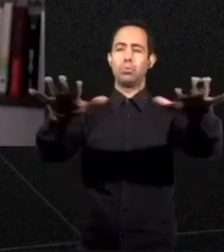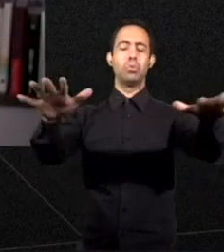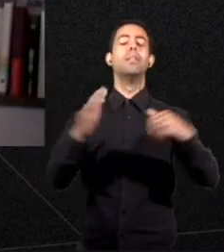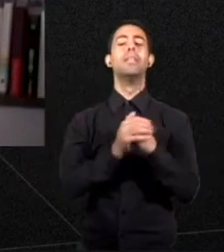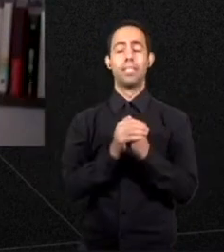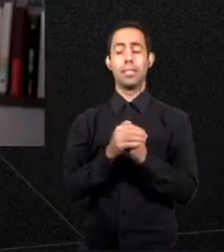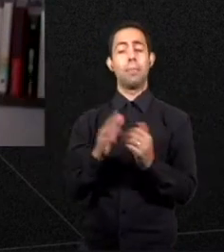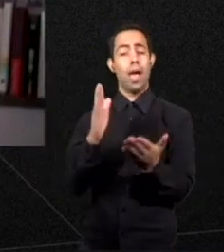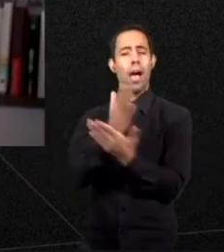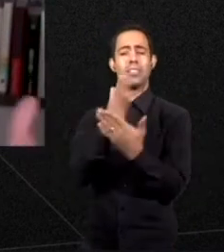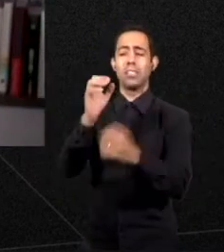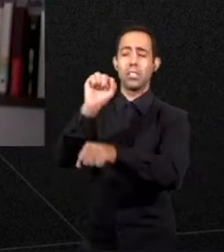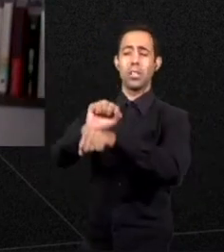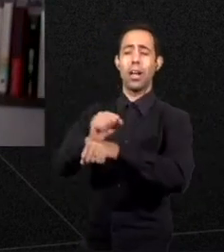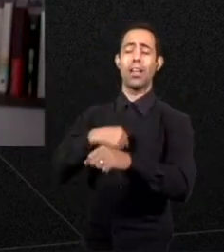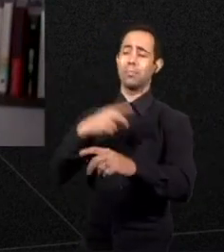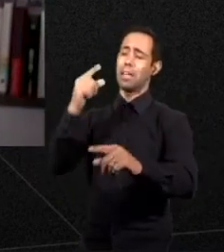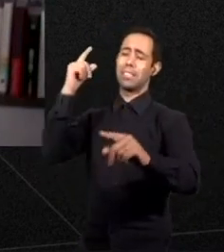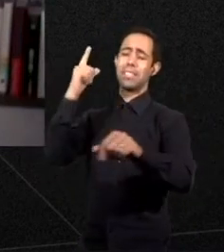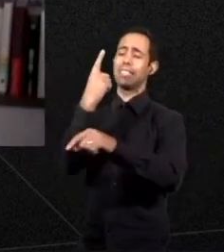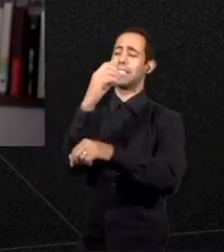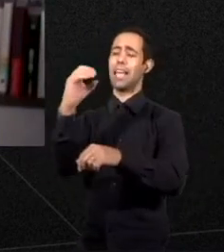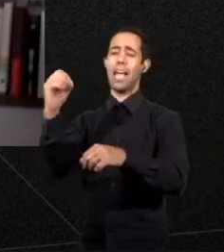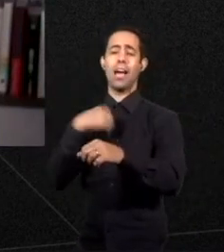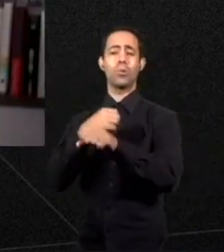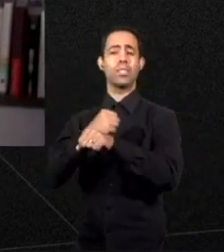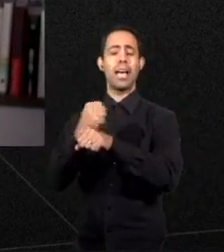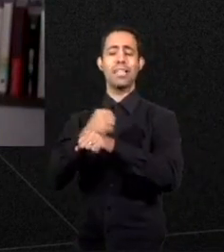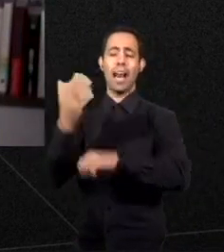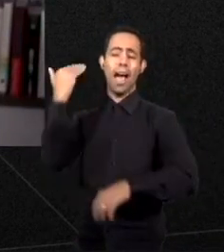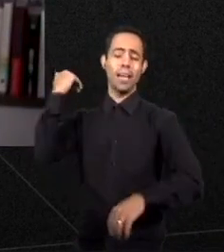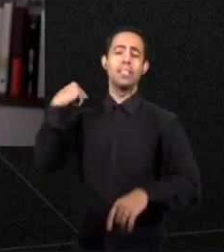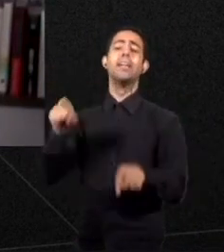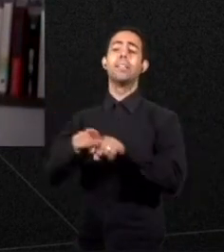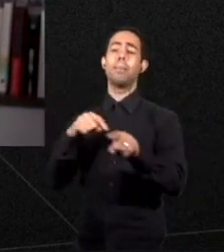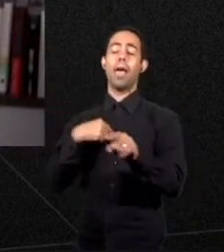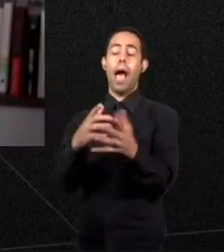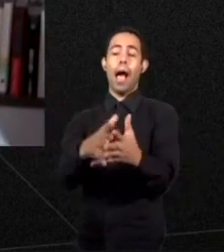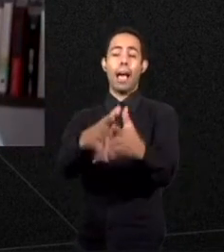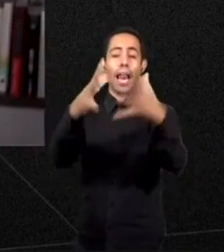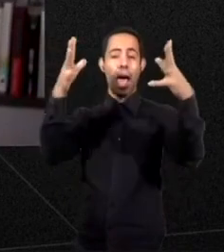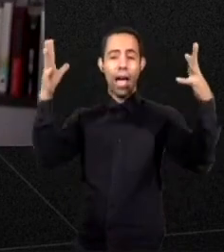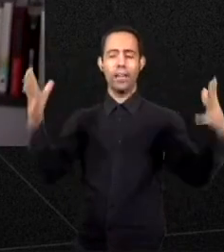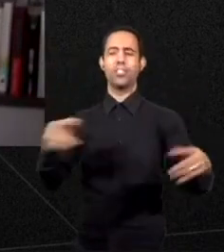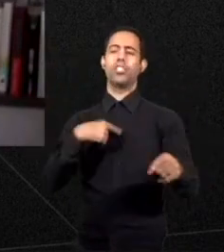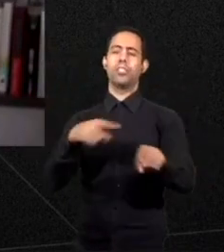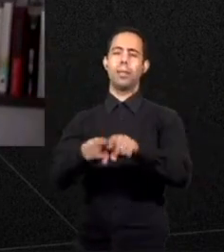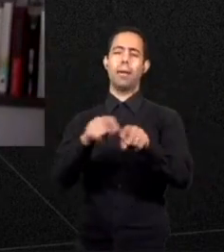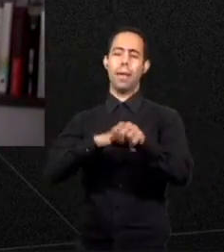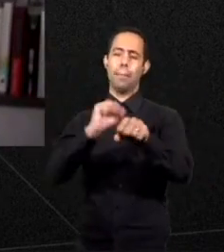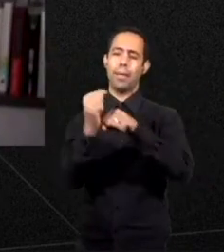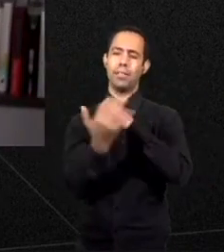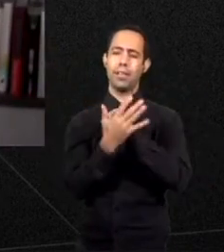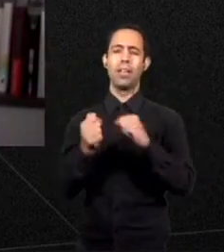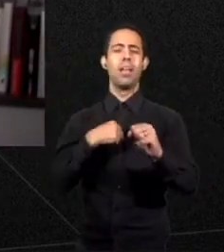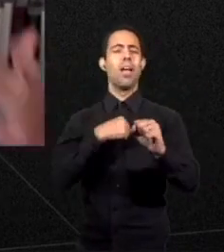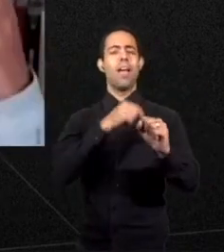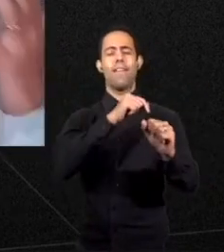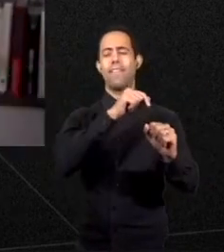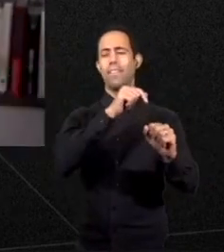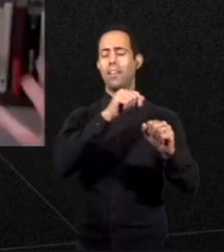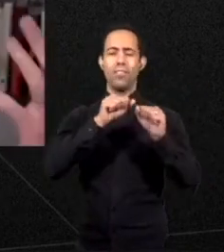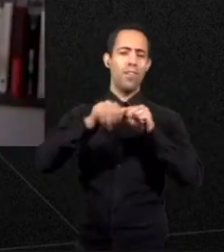ago, when the big influenza epidemic of 1918 spread and killed between 50